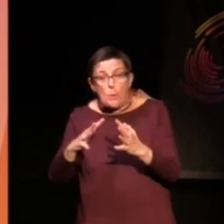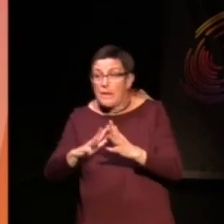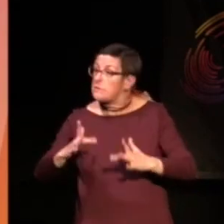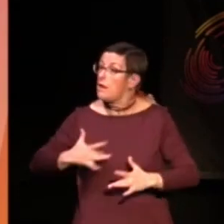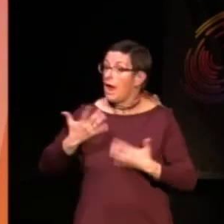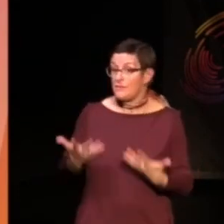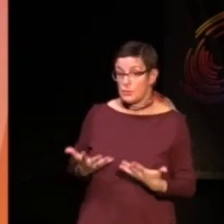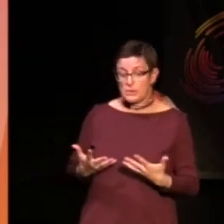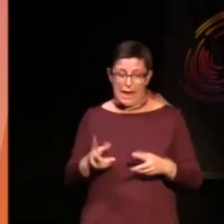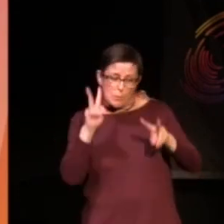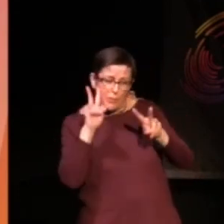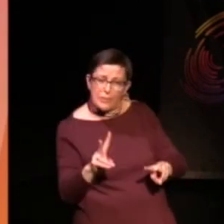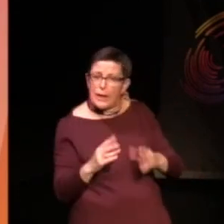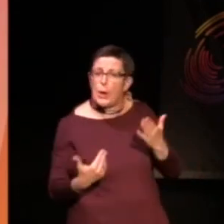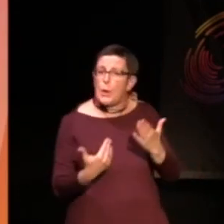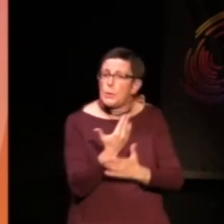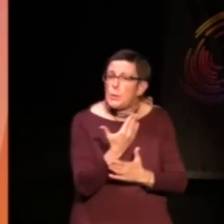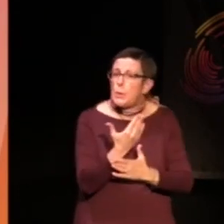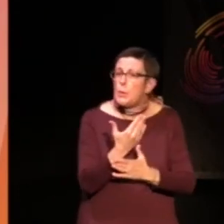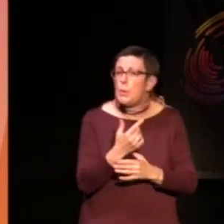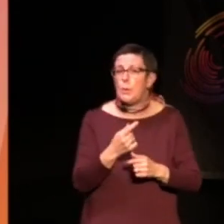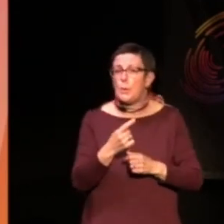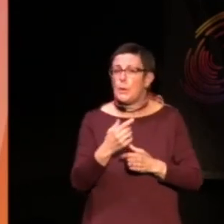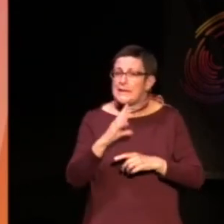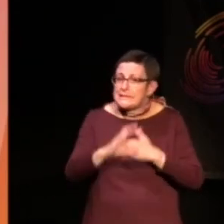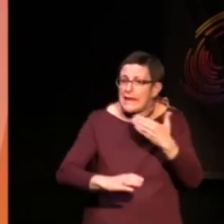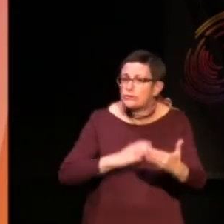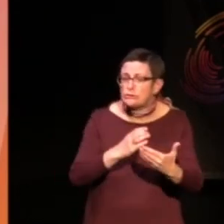new century with its increasing